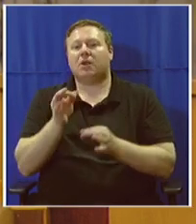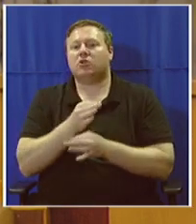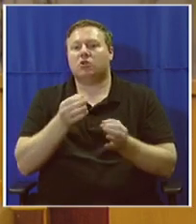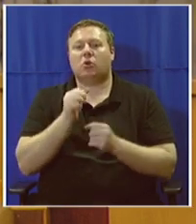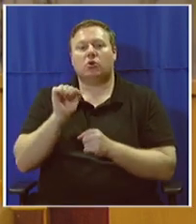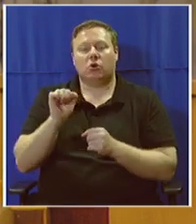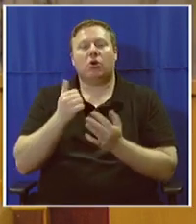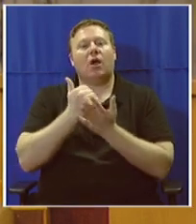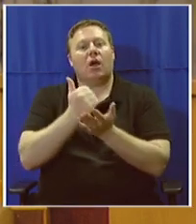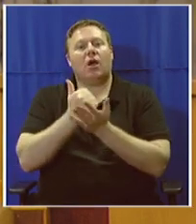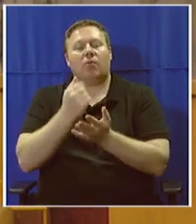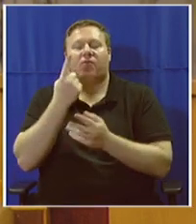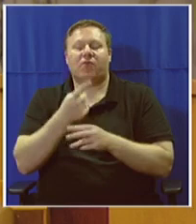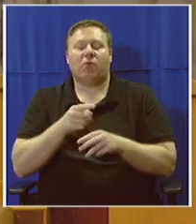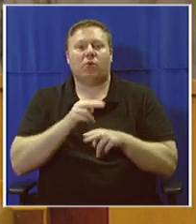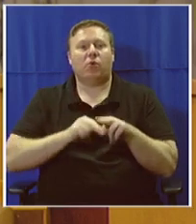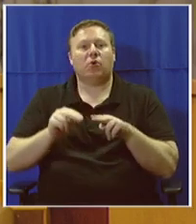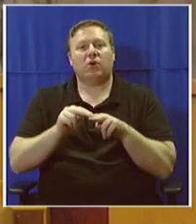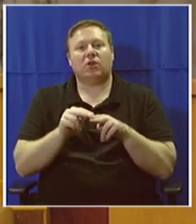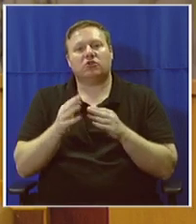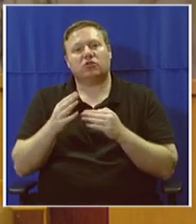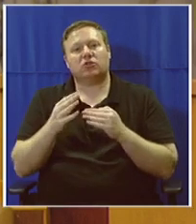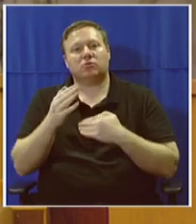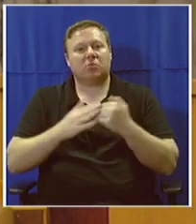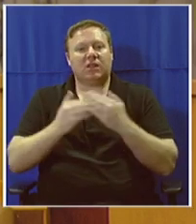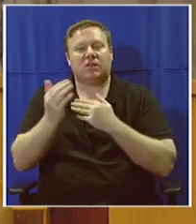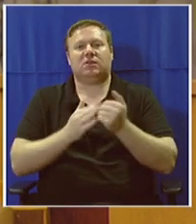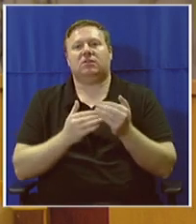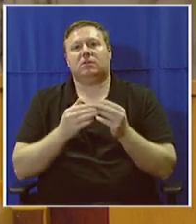radio programs. And we wish to extend